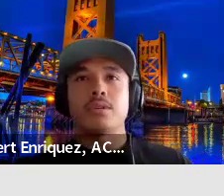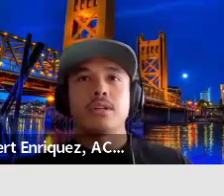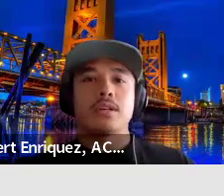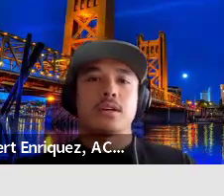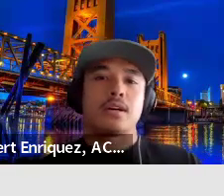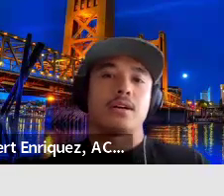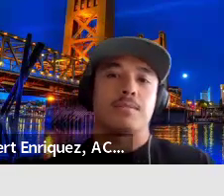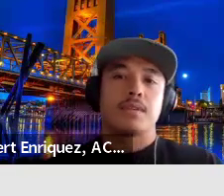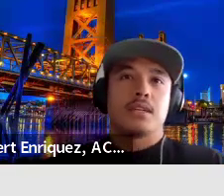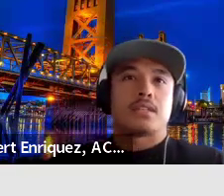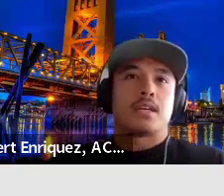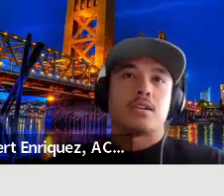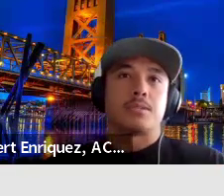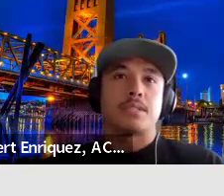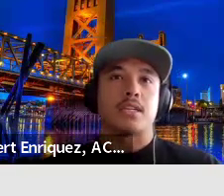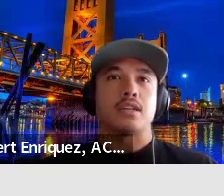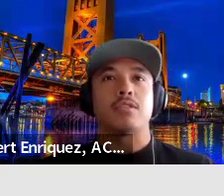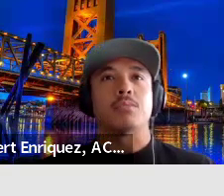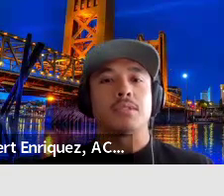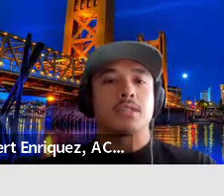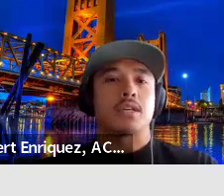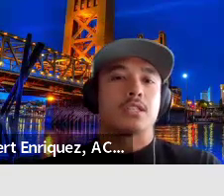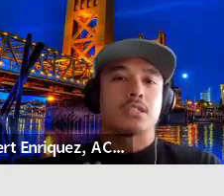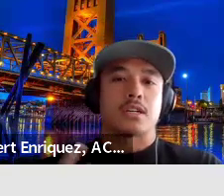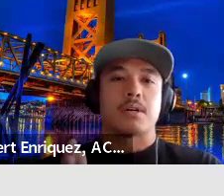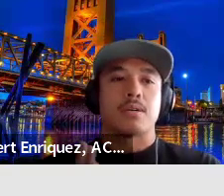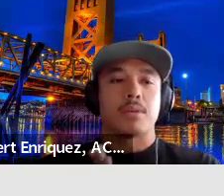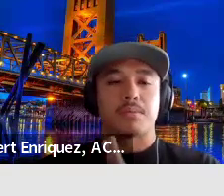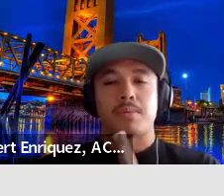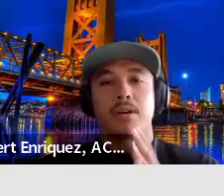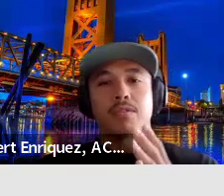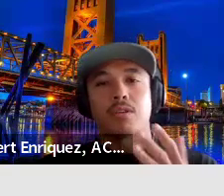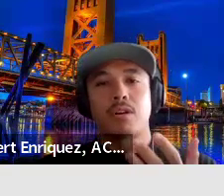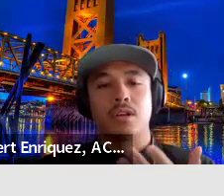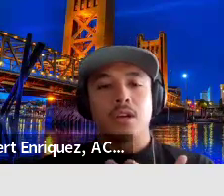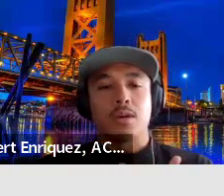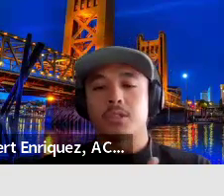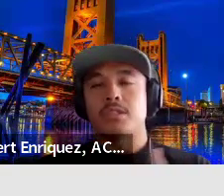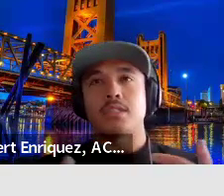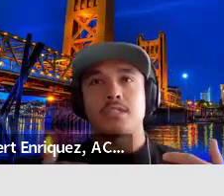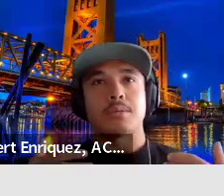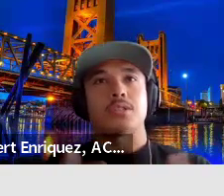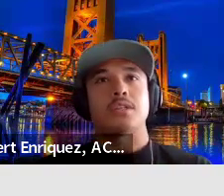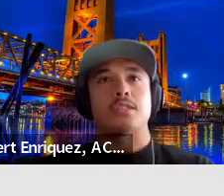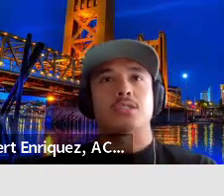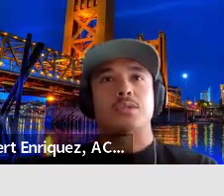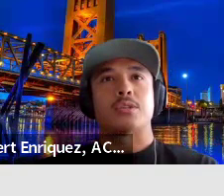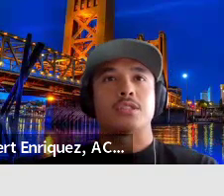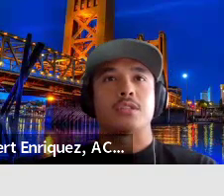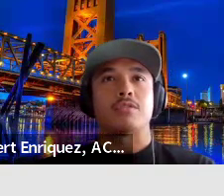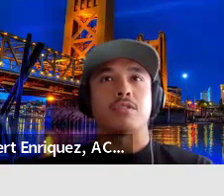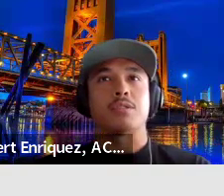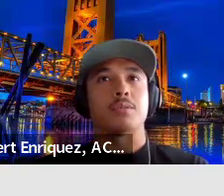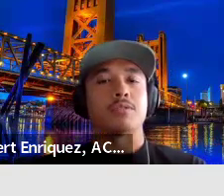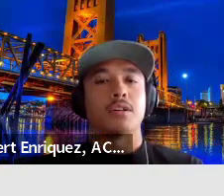good morning, everyone. Today I'll just be taking a few moments to kind of just talk about being prepared for emergencies, especially since